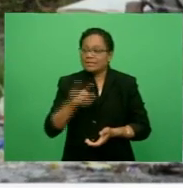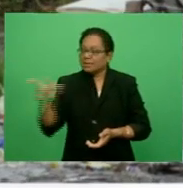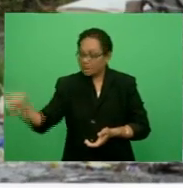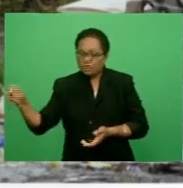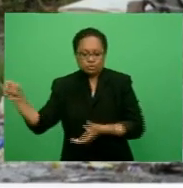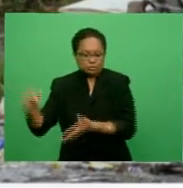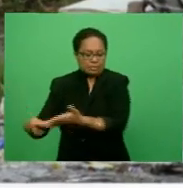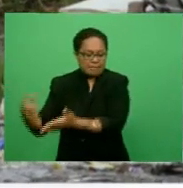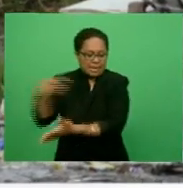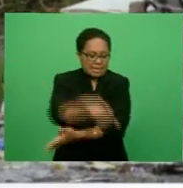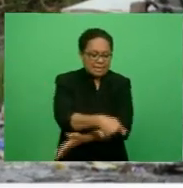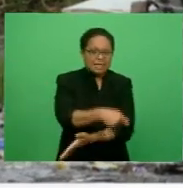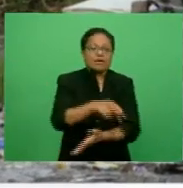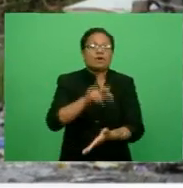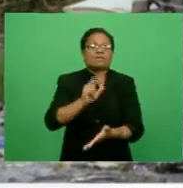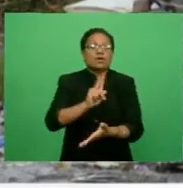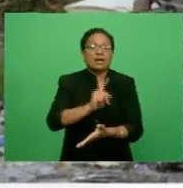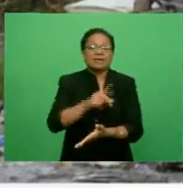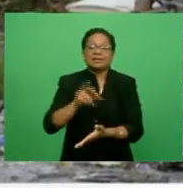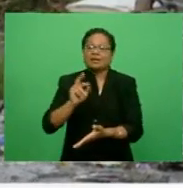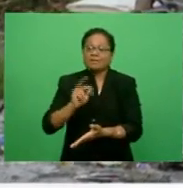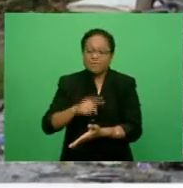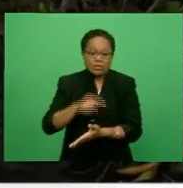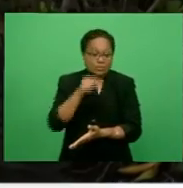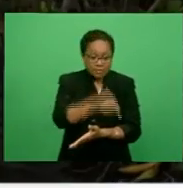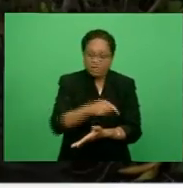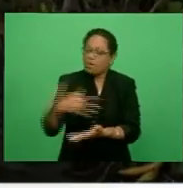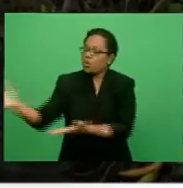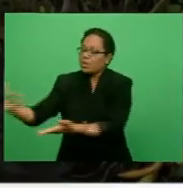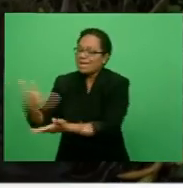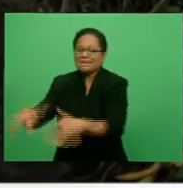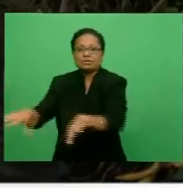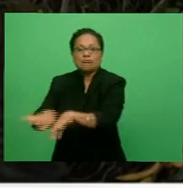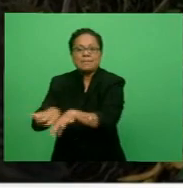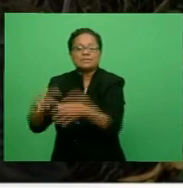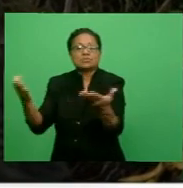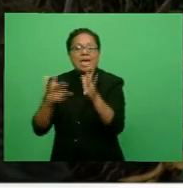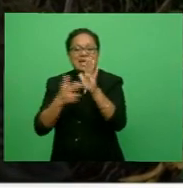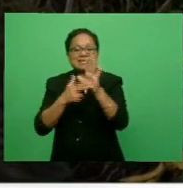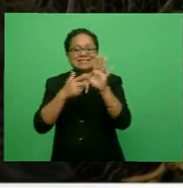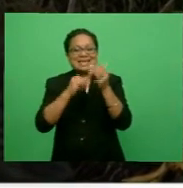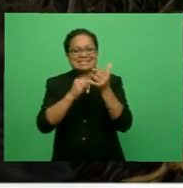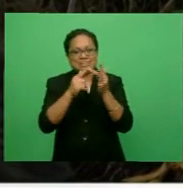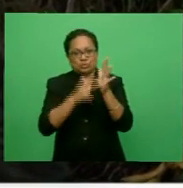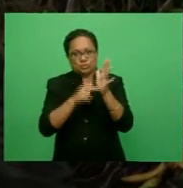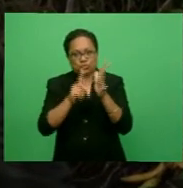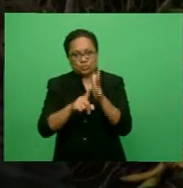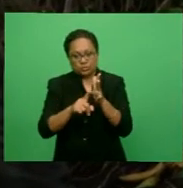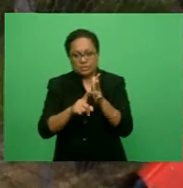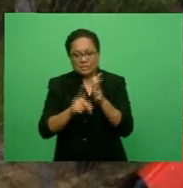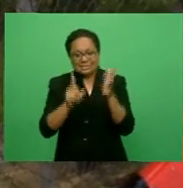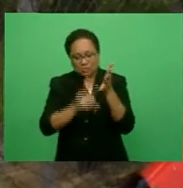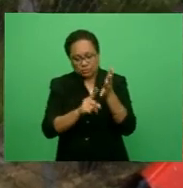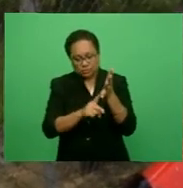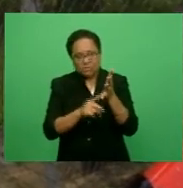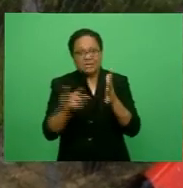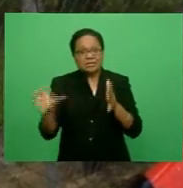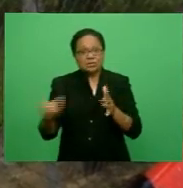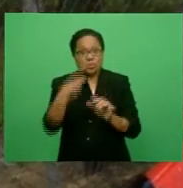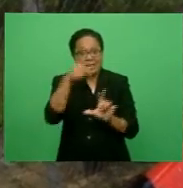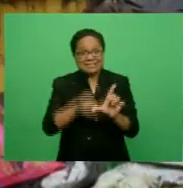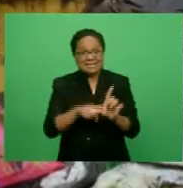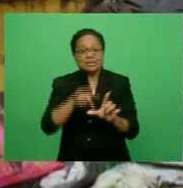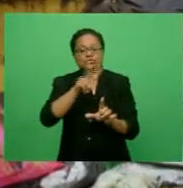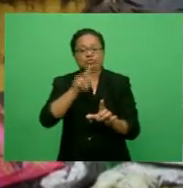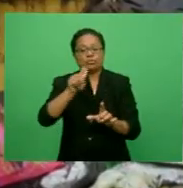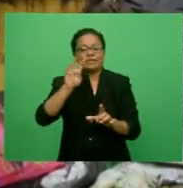green waste, household waste, and hard rubbish collection services. The year-long arrangement will cost about $2.4 million